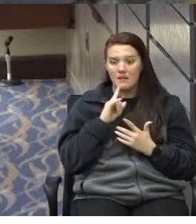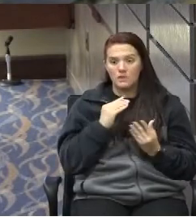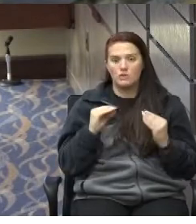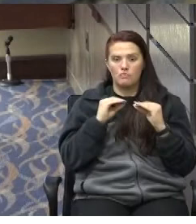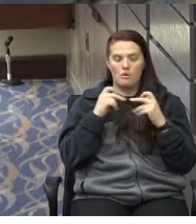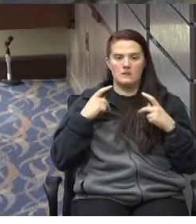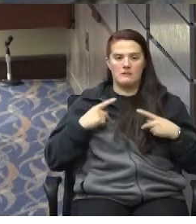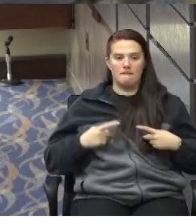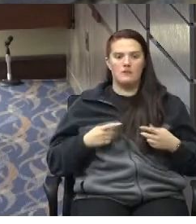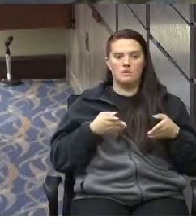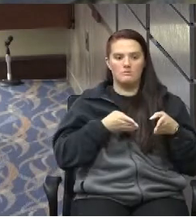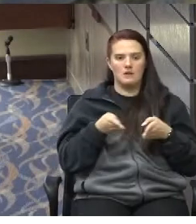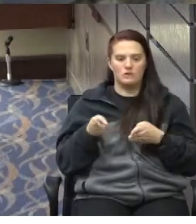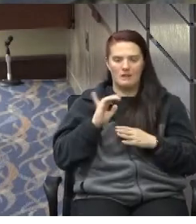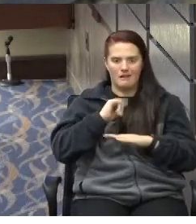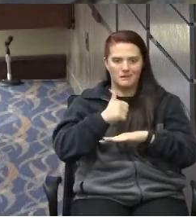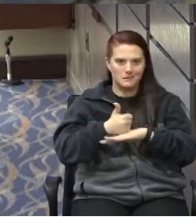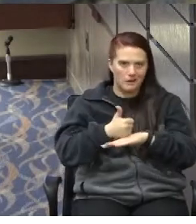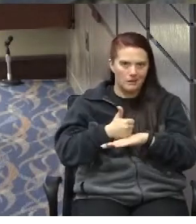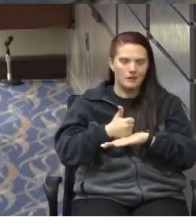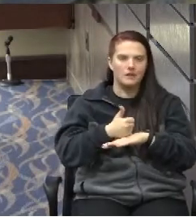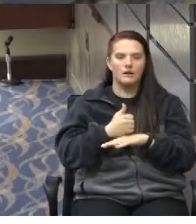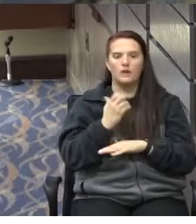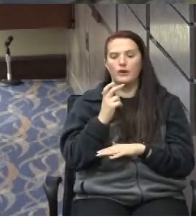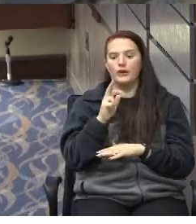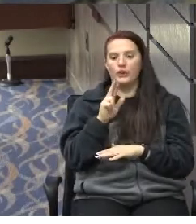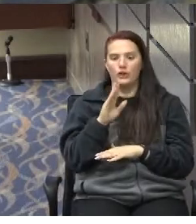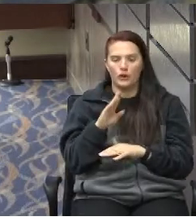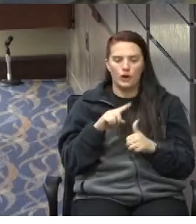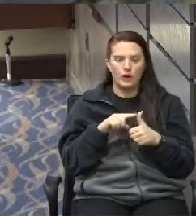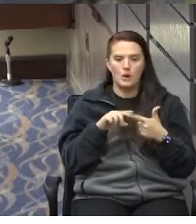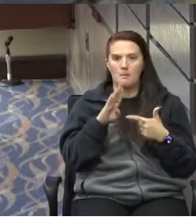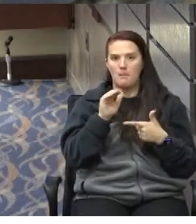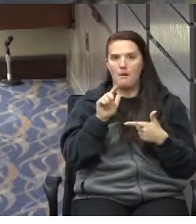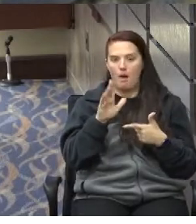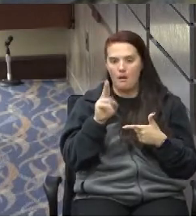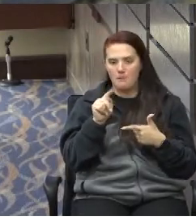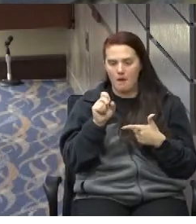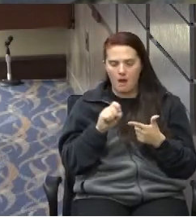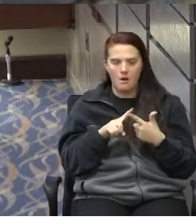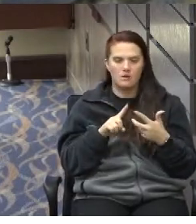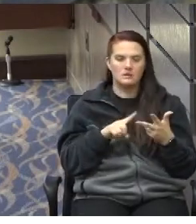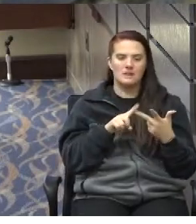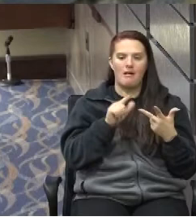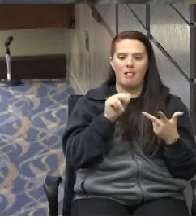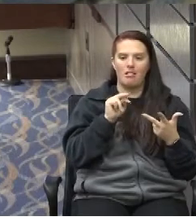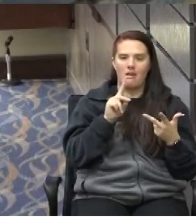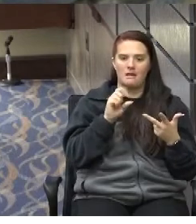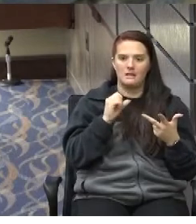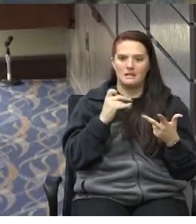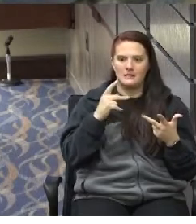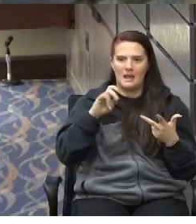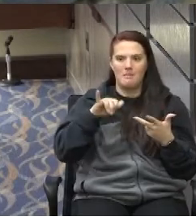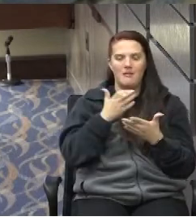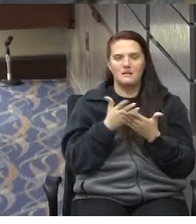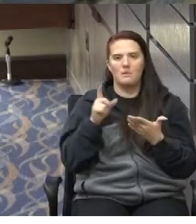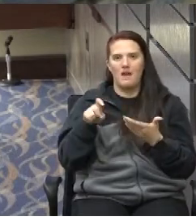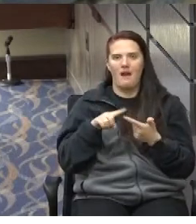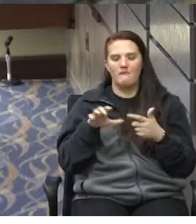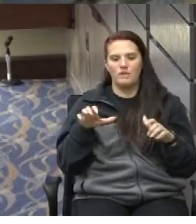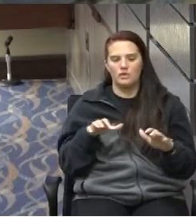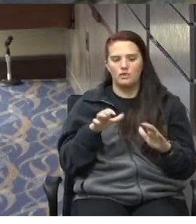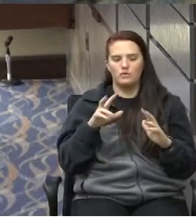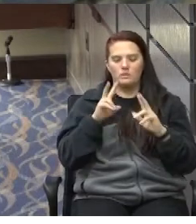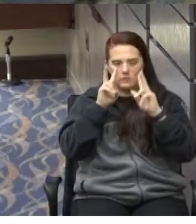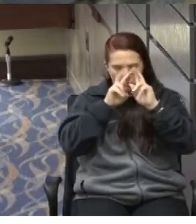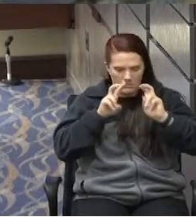physical measures, like installing curb and bulb outs and landscape and planting, then that's something we'll have to do a deeper dive into